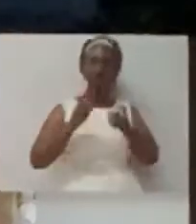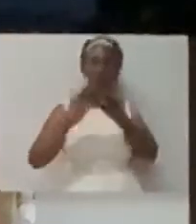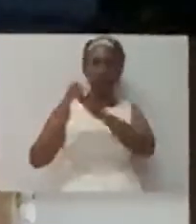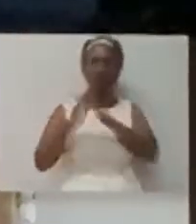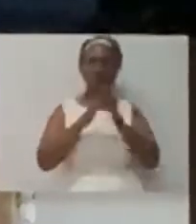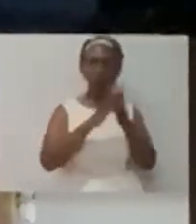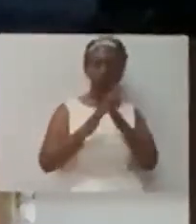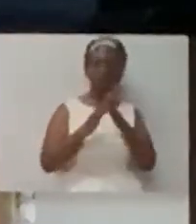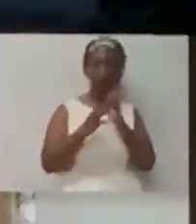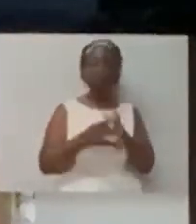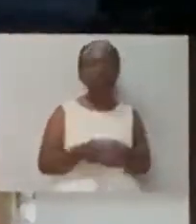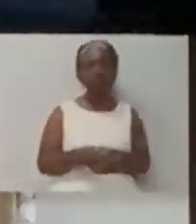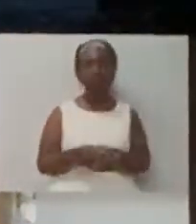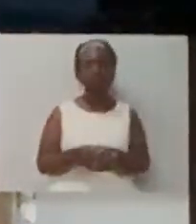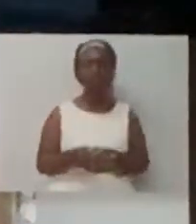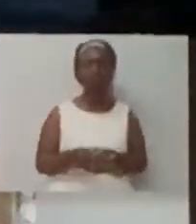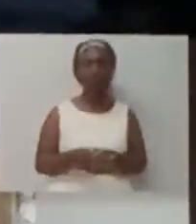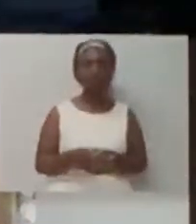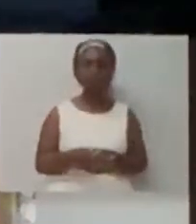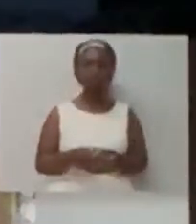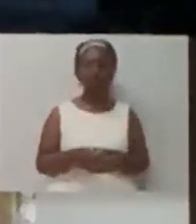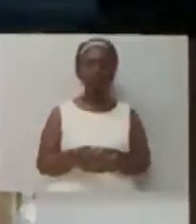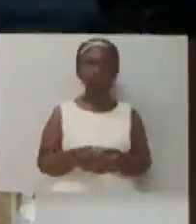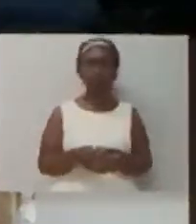community and upon our world.